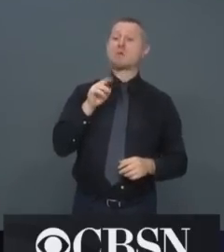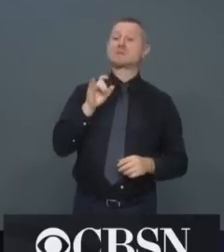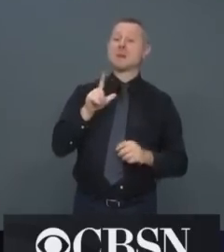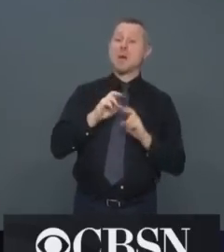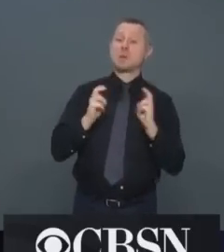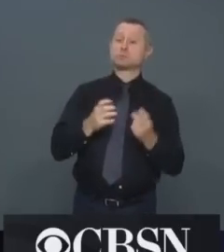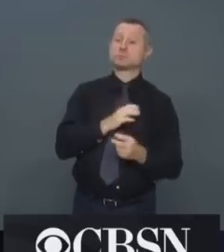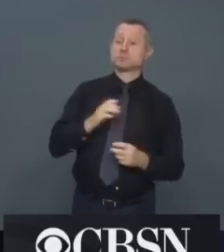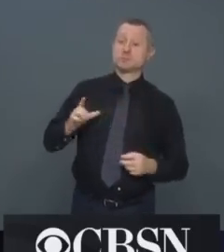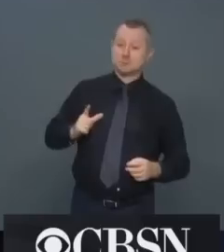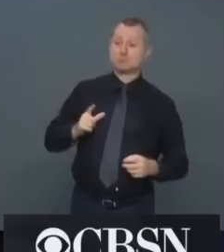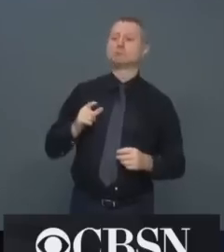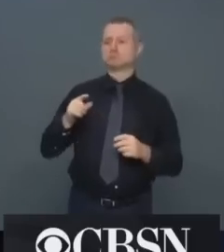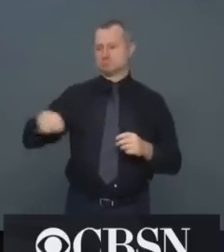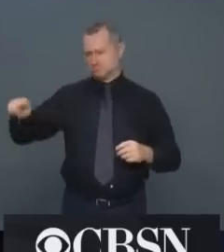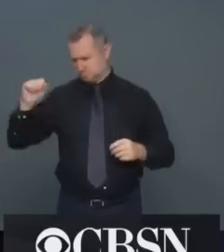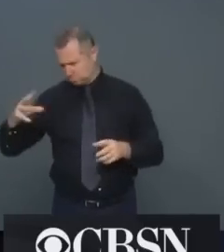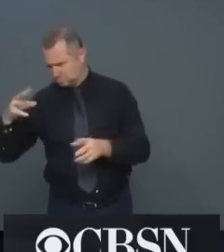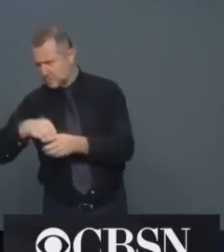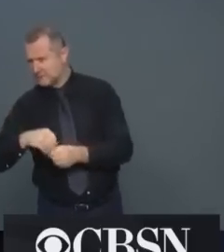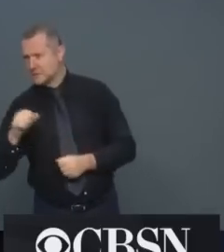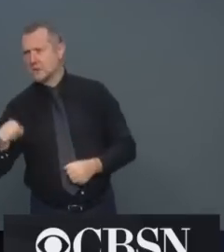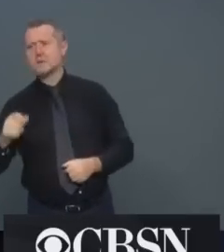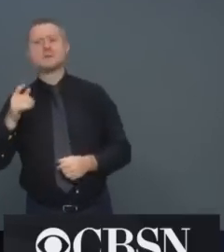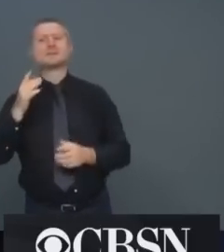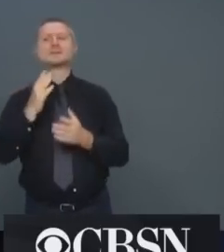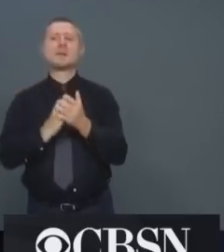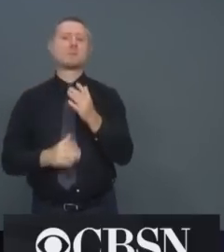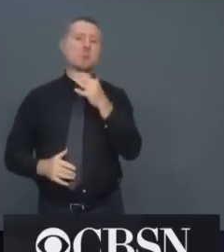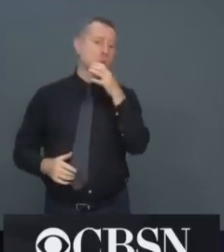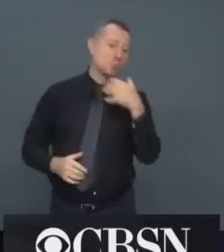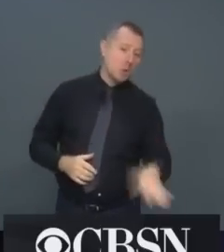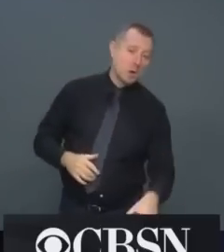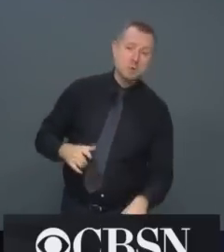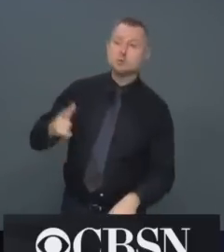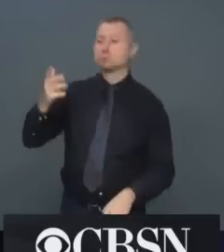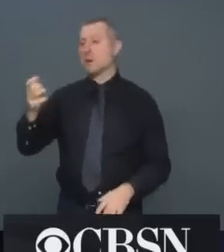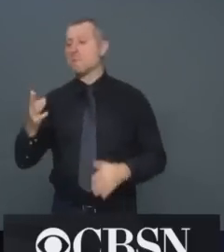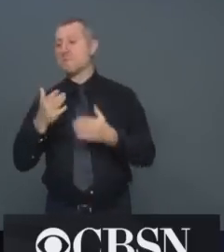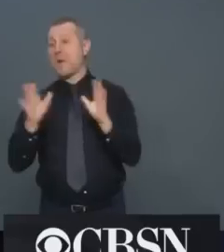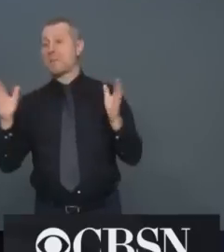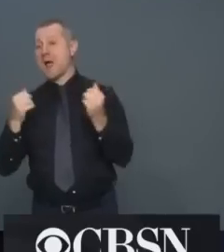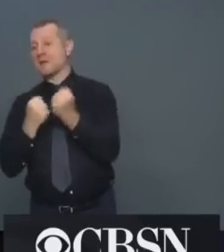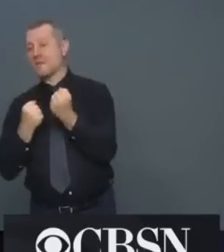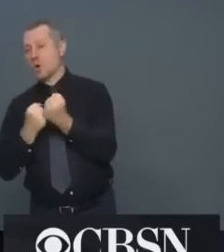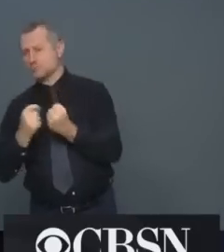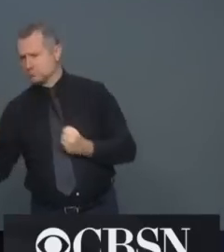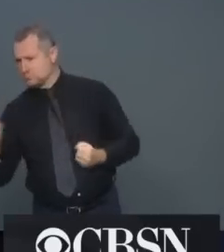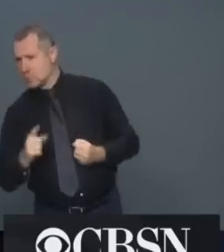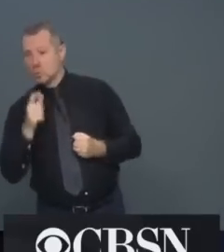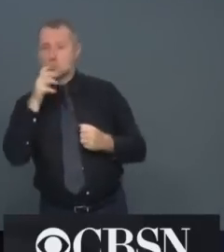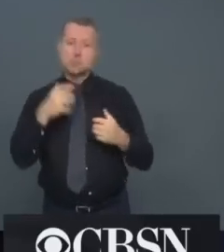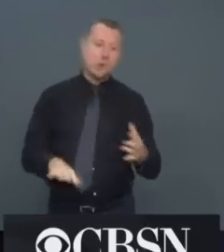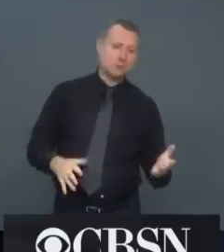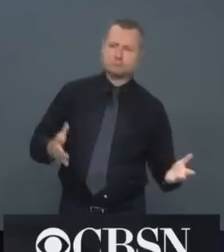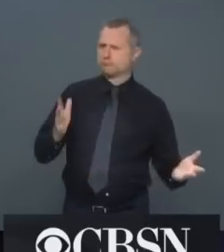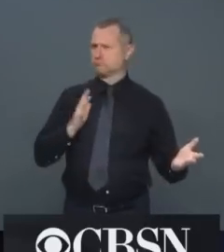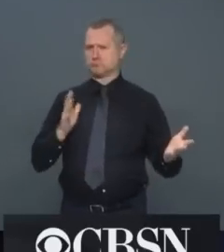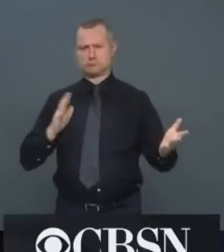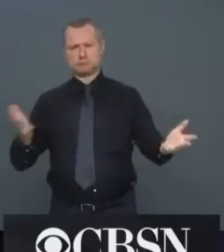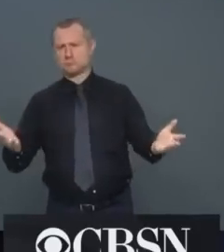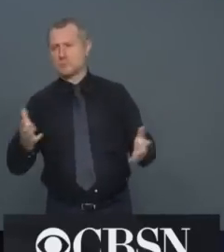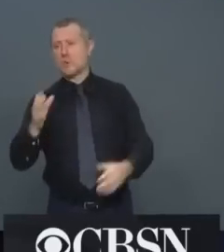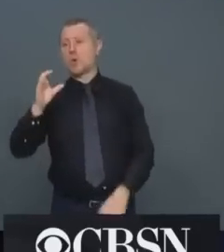also. Well, they don't want to do it. The public advocate can do it. He doesn't want to do it. The controller can do